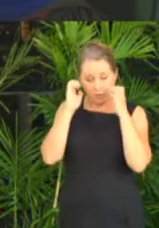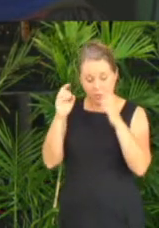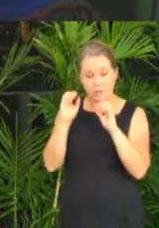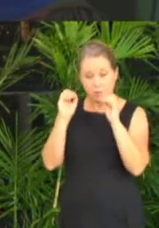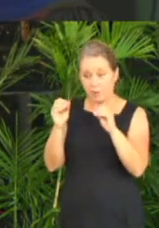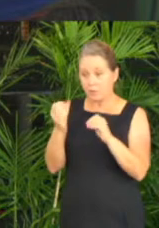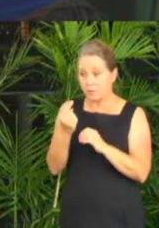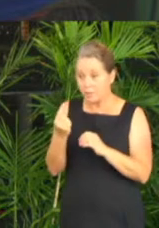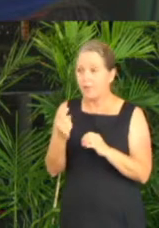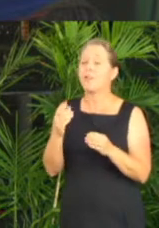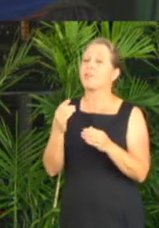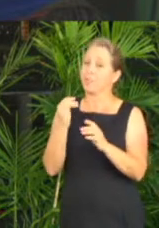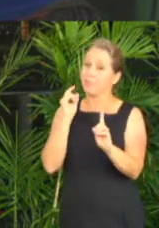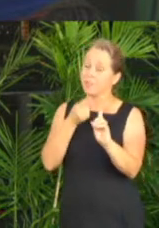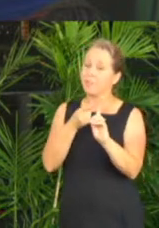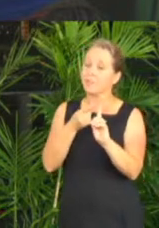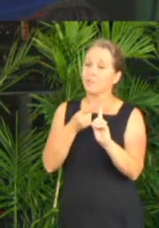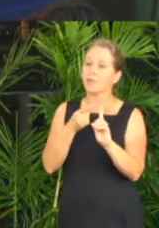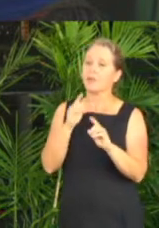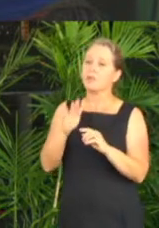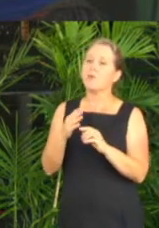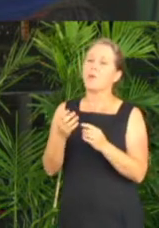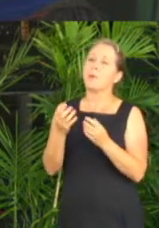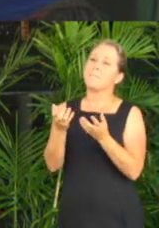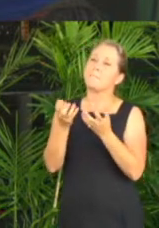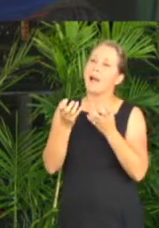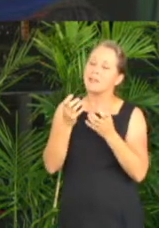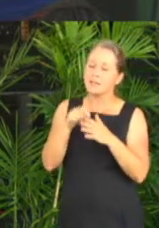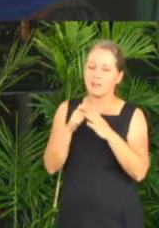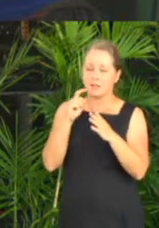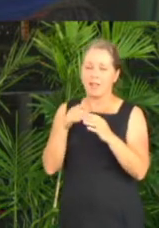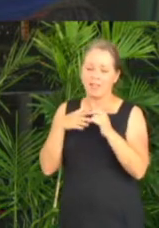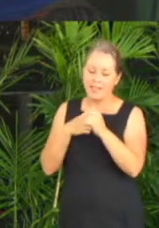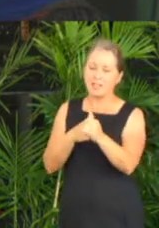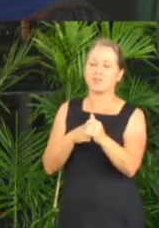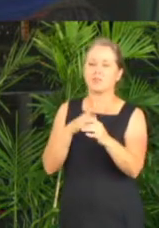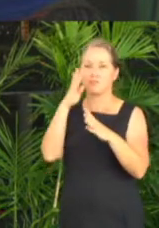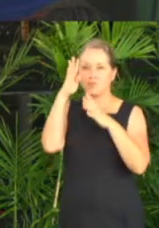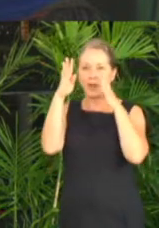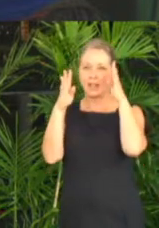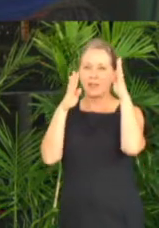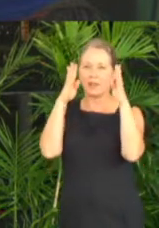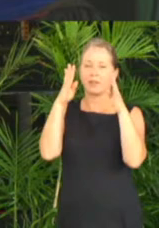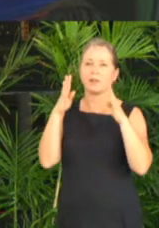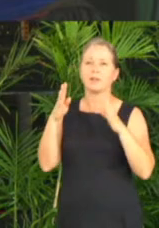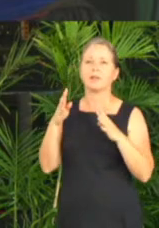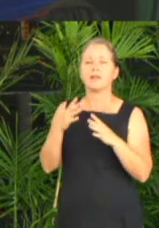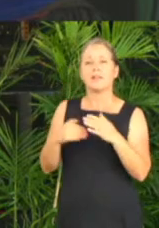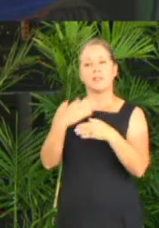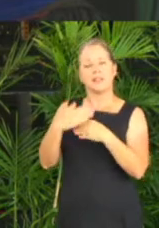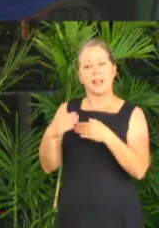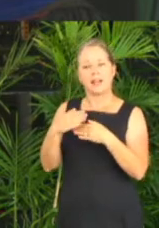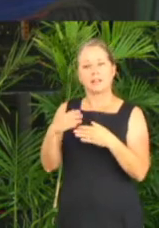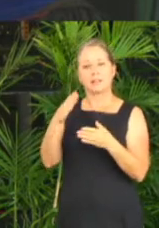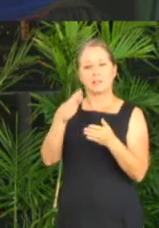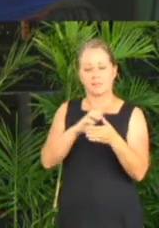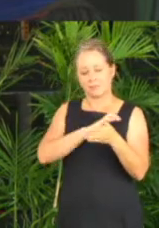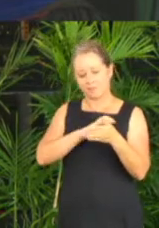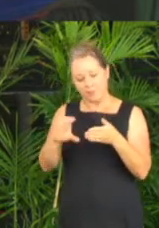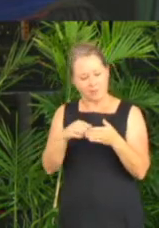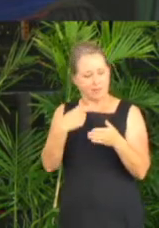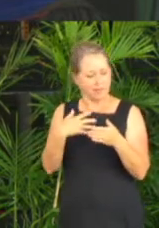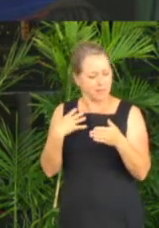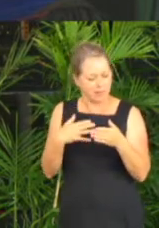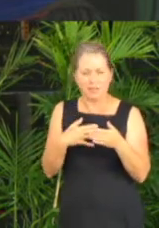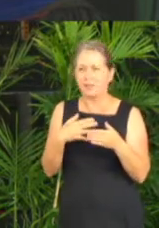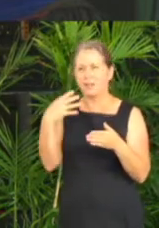anything, that's it. Your passion leads to creativity. You know, this next stanza really blows me away.